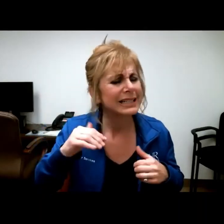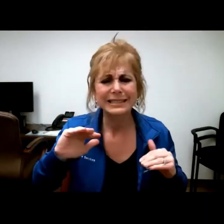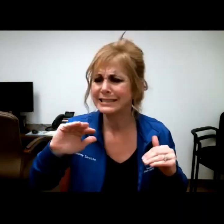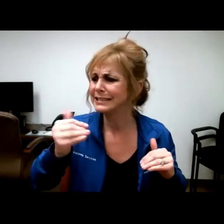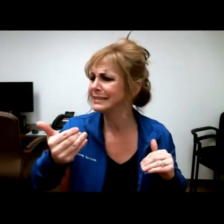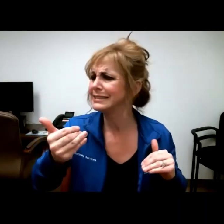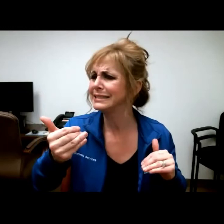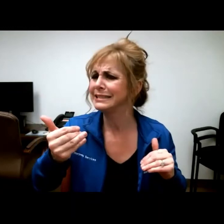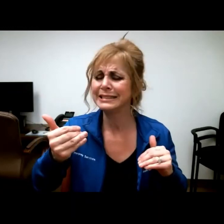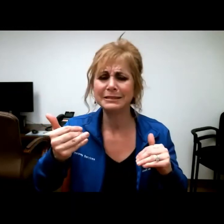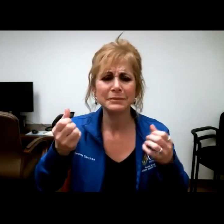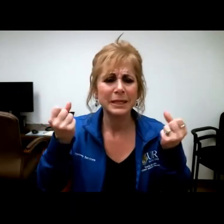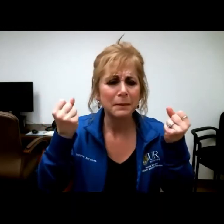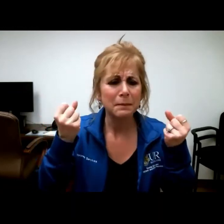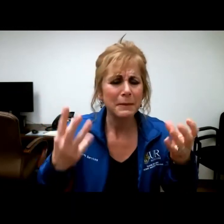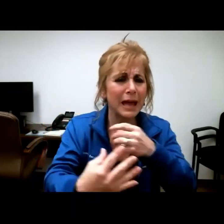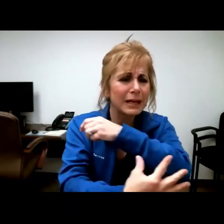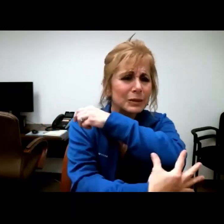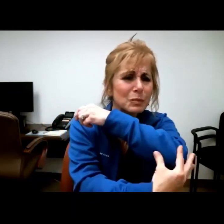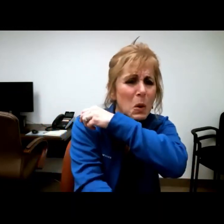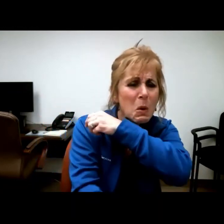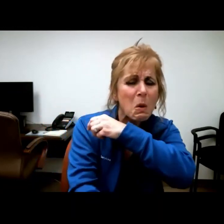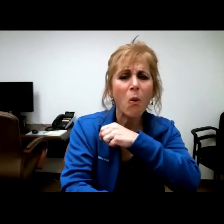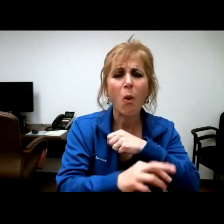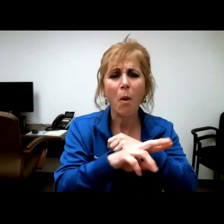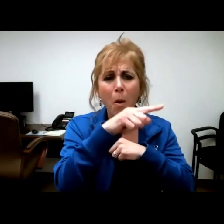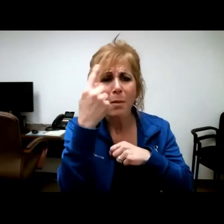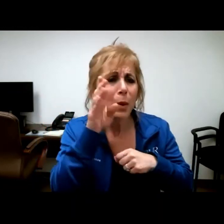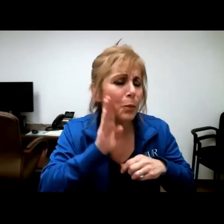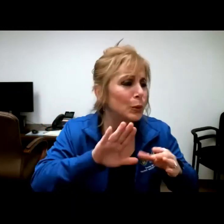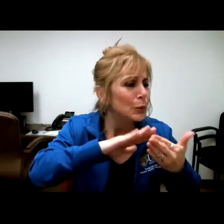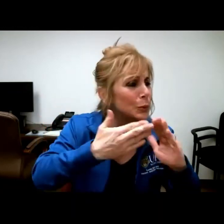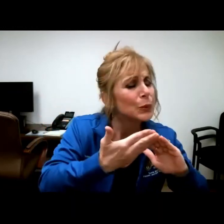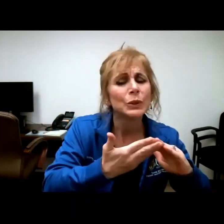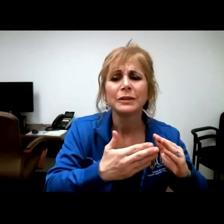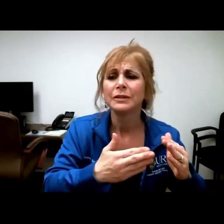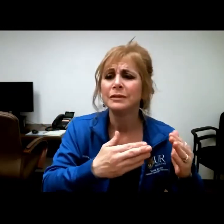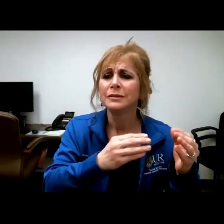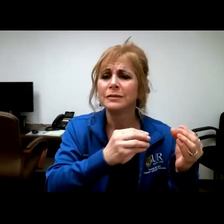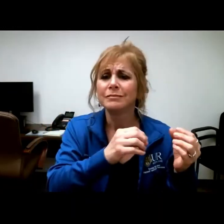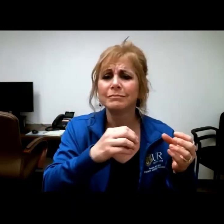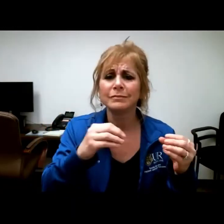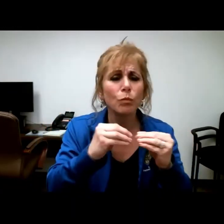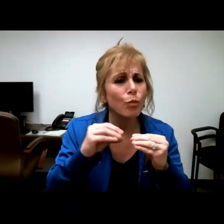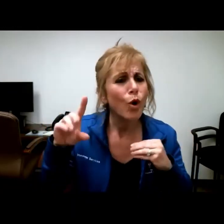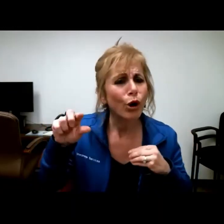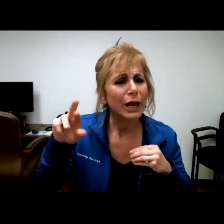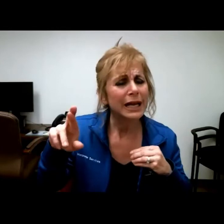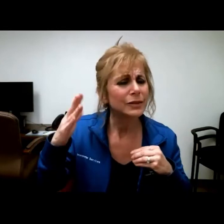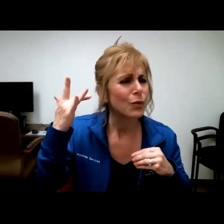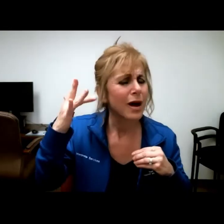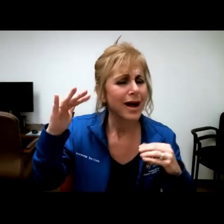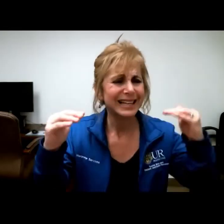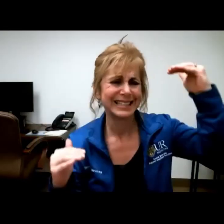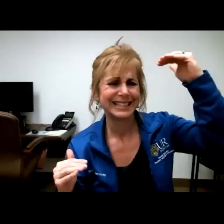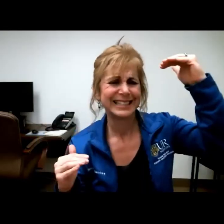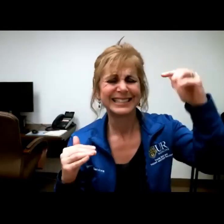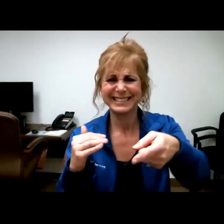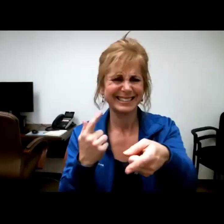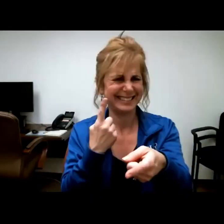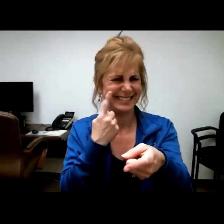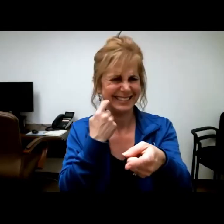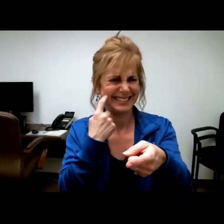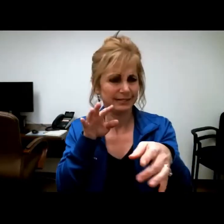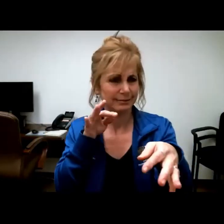in many health outcomes, in this case in particular cancer. I think we all here know